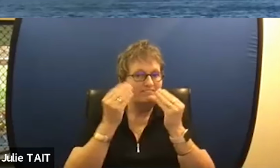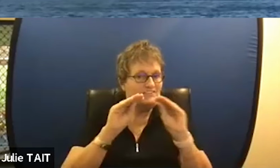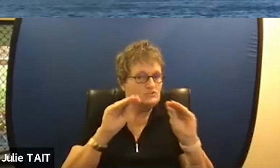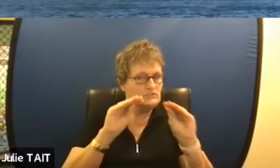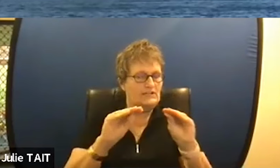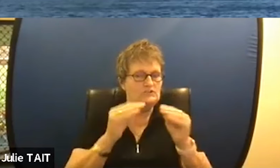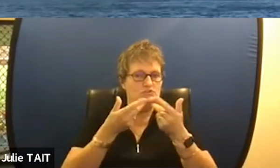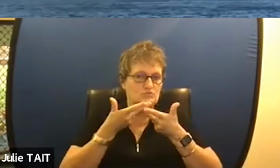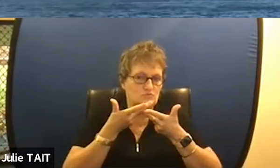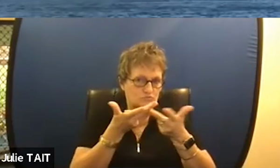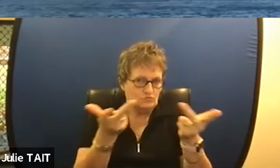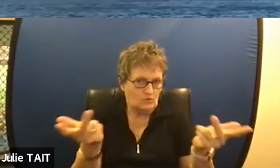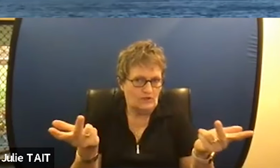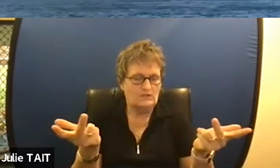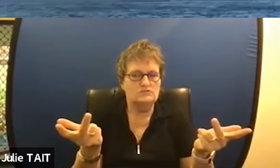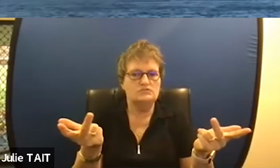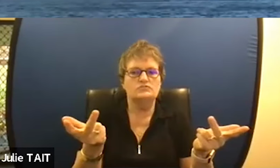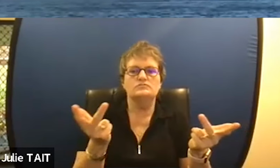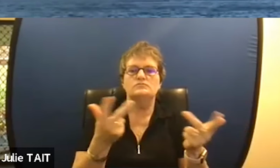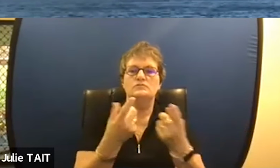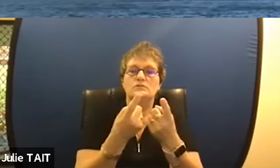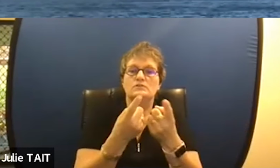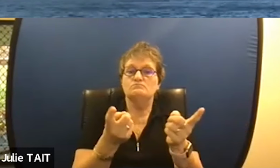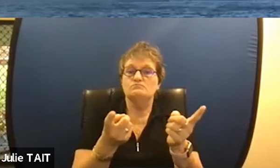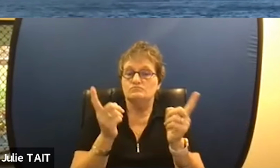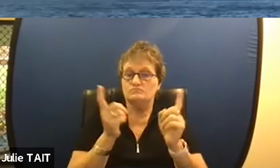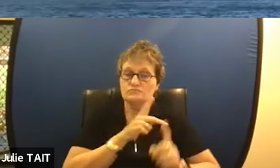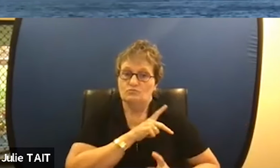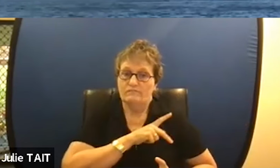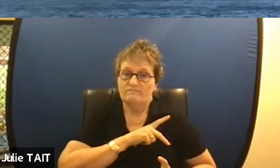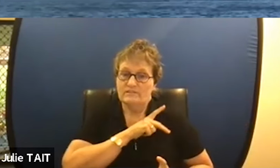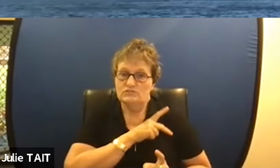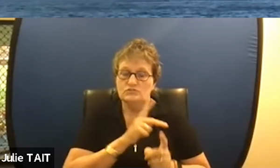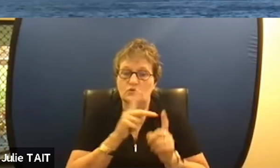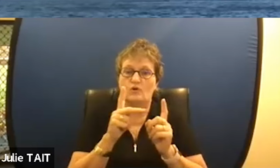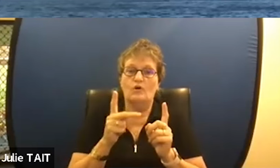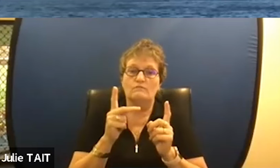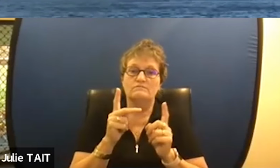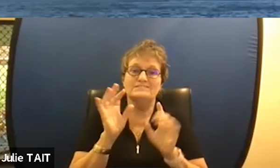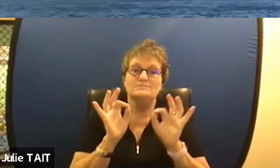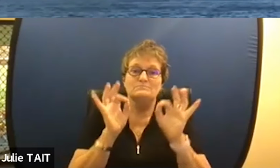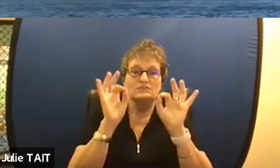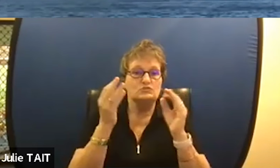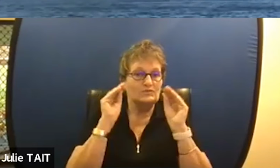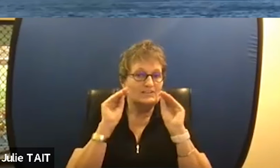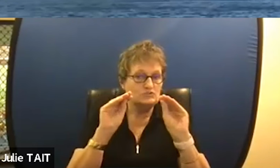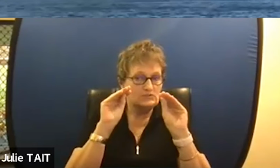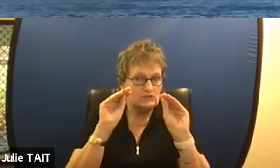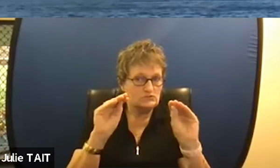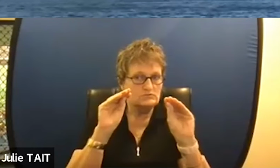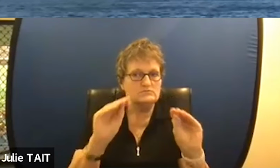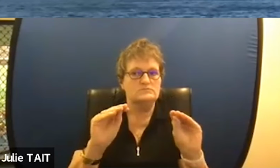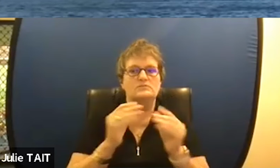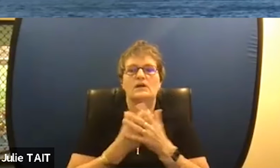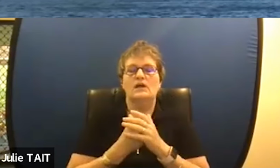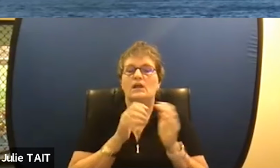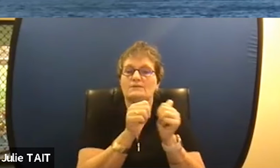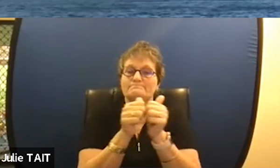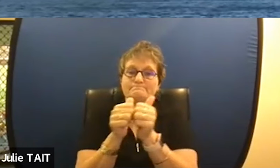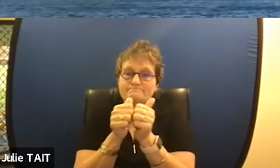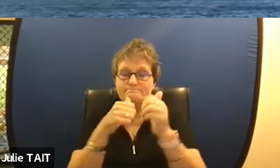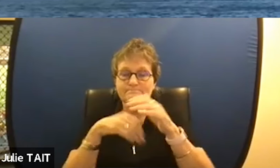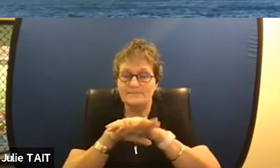I'm a professor of special education for the School of Education. I'm also a Scientia Education Academy Fellow, and I am